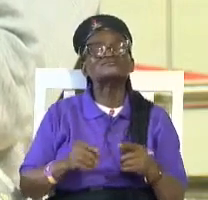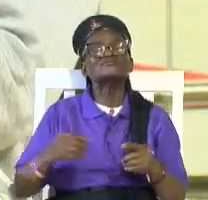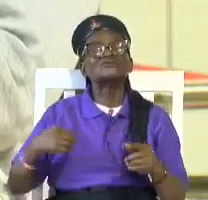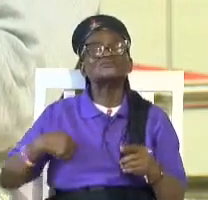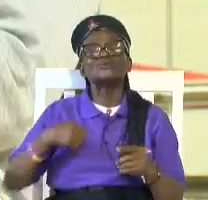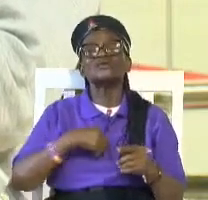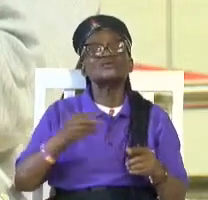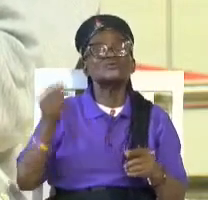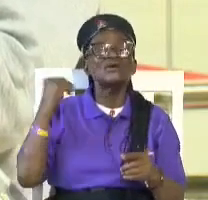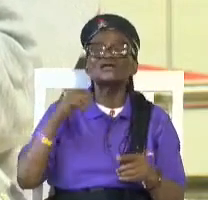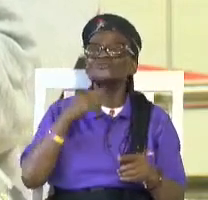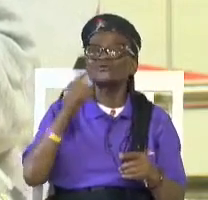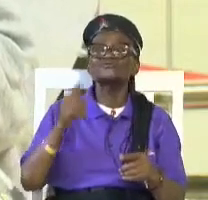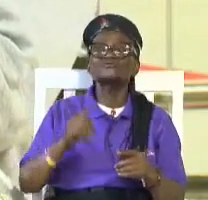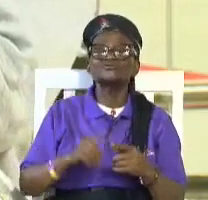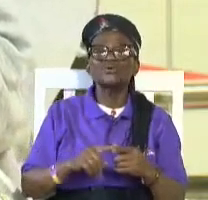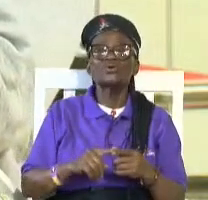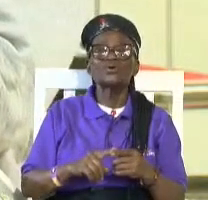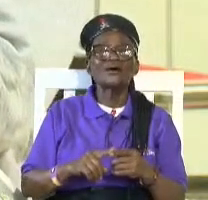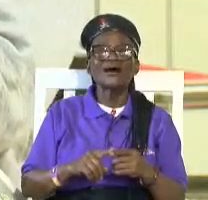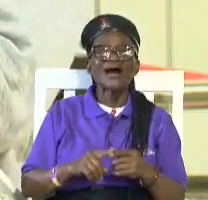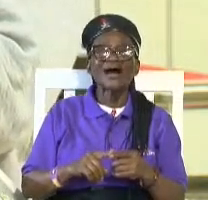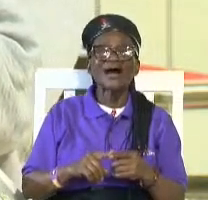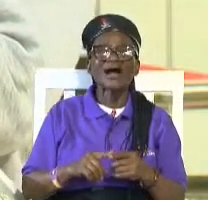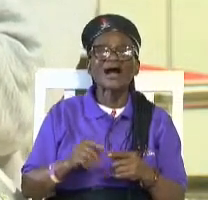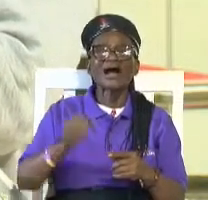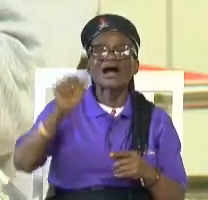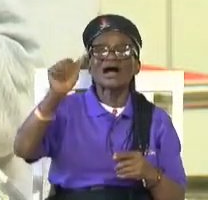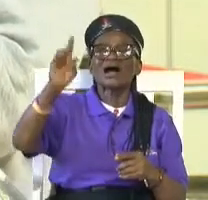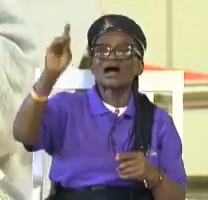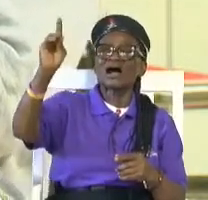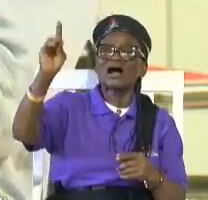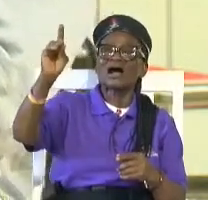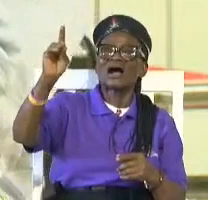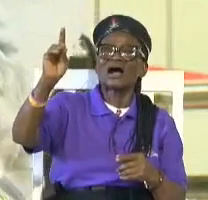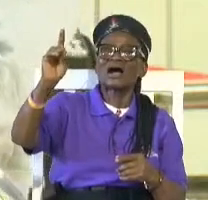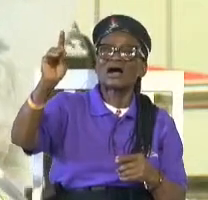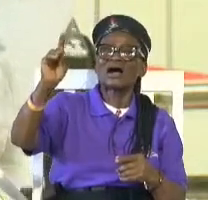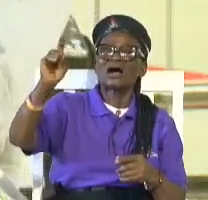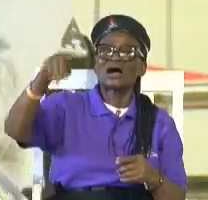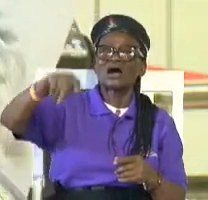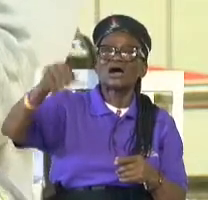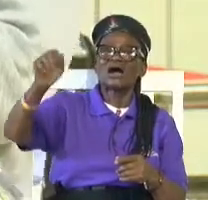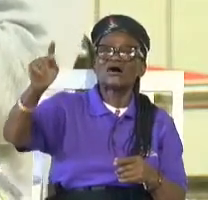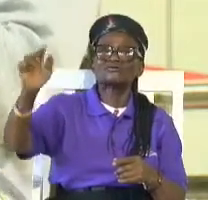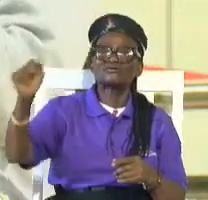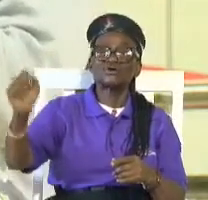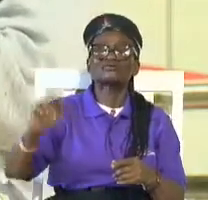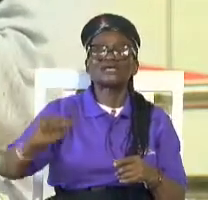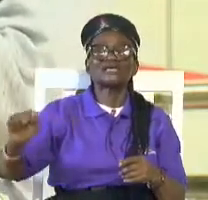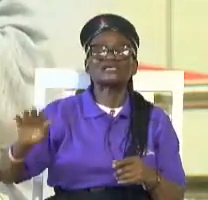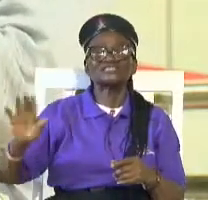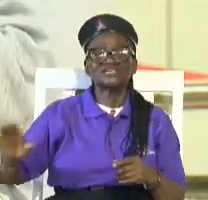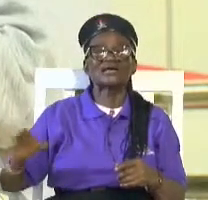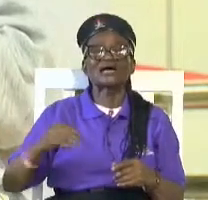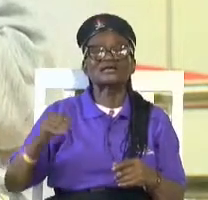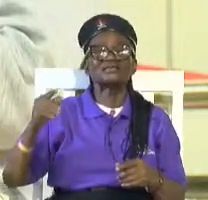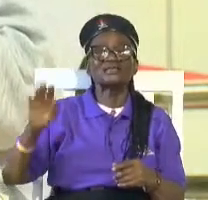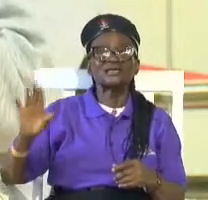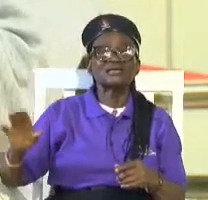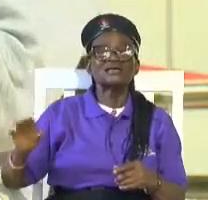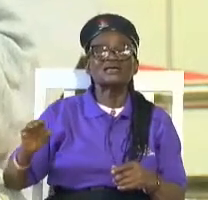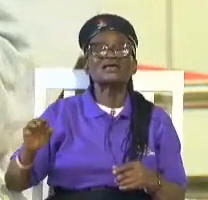to the glory of God, the child is married now. And to the glory of the Lord, Daddy Gio, so many